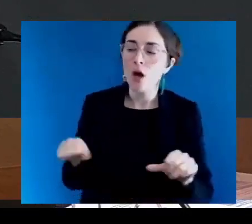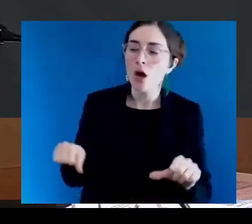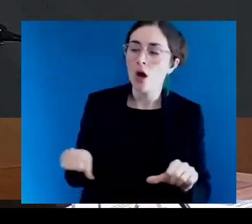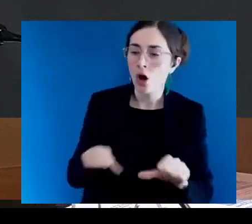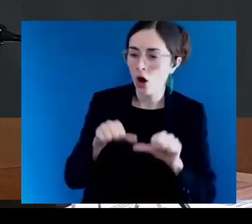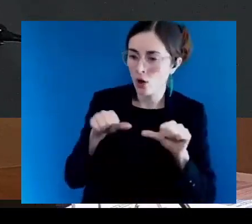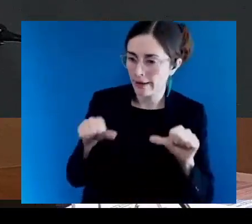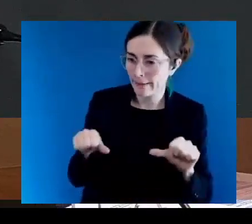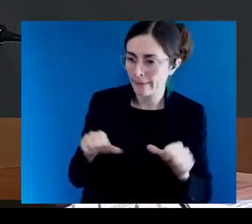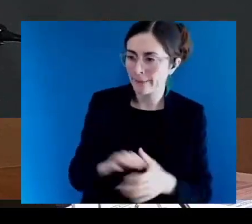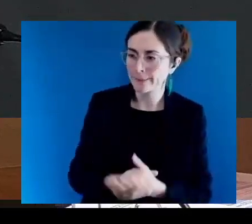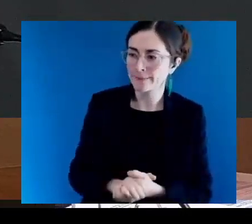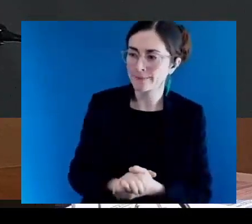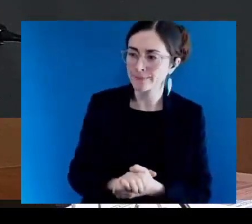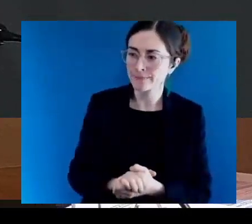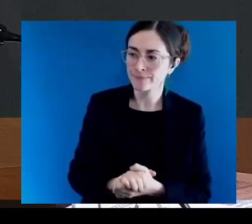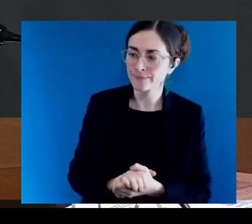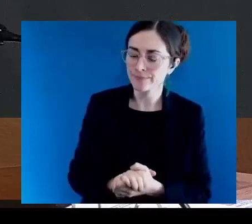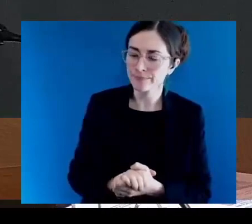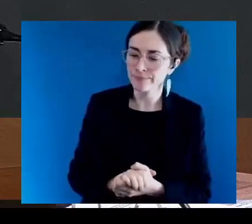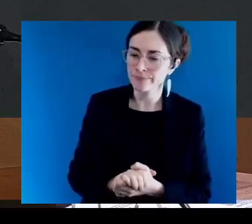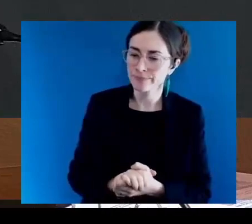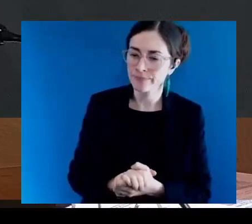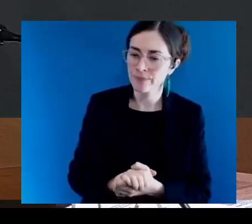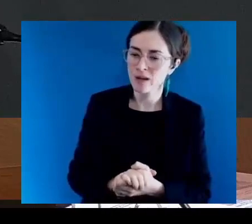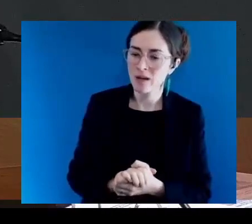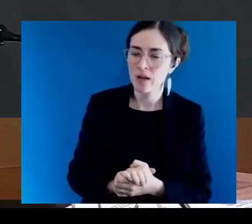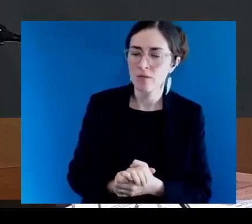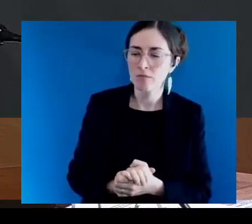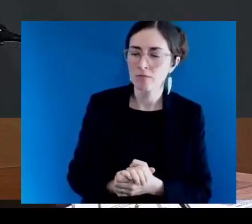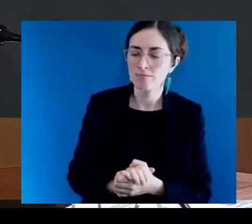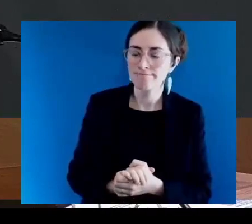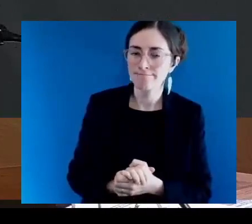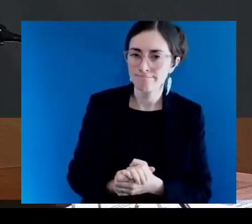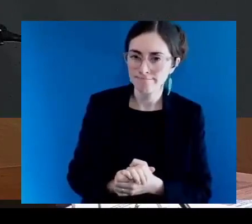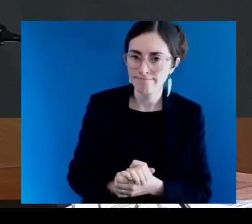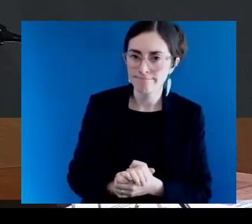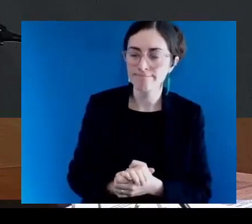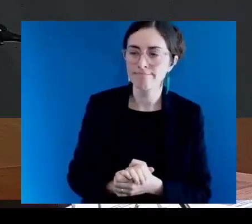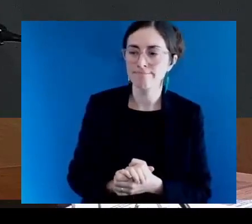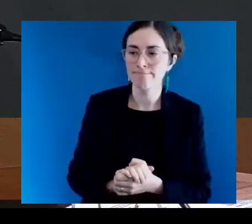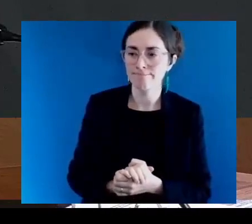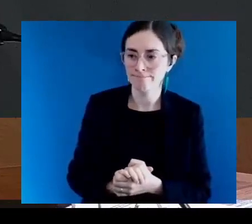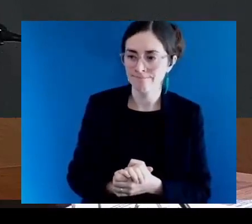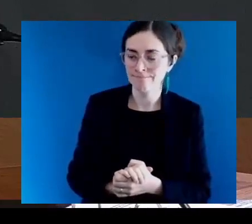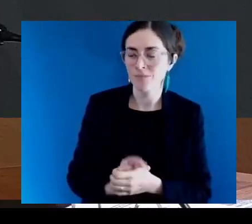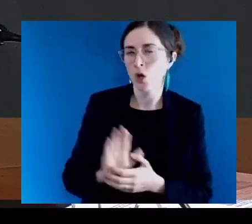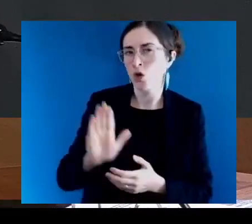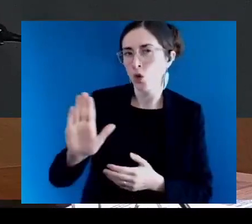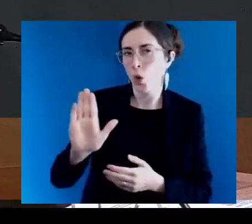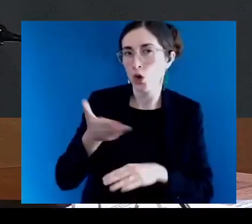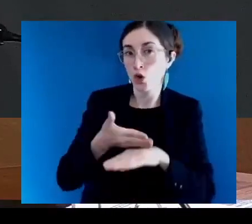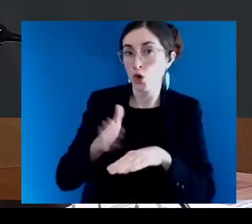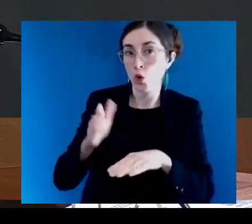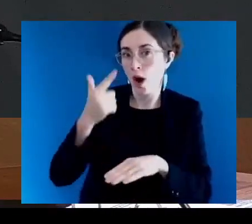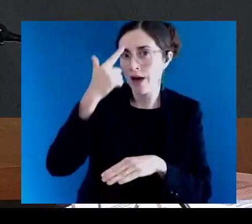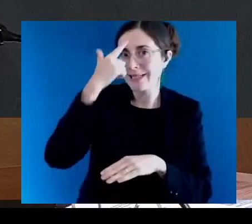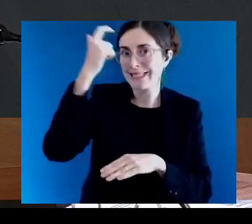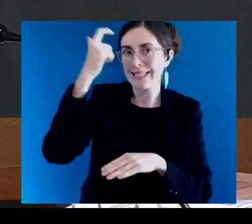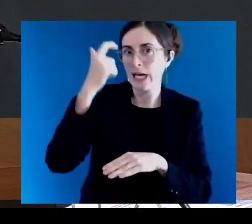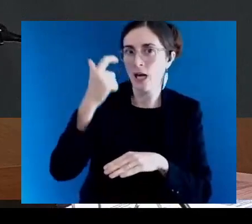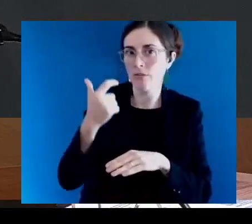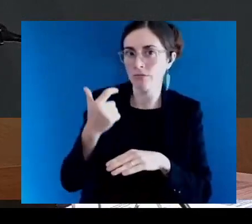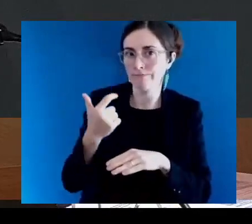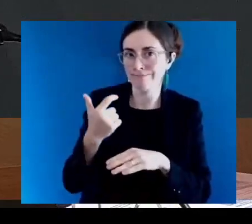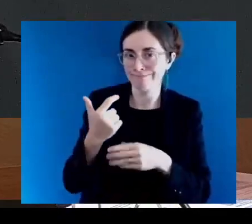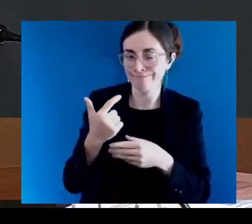the principle that's embedded in that concept is that there should be